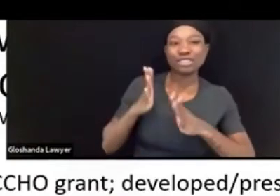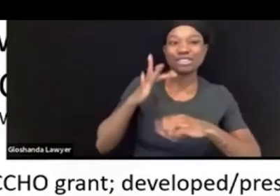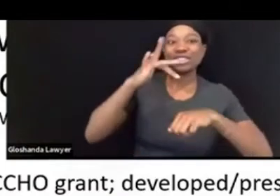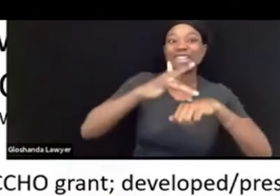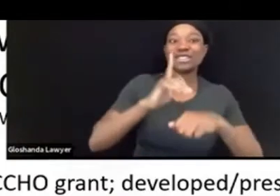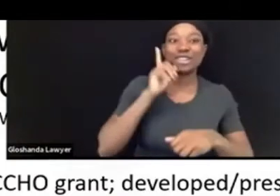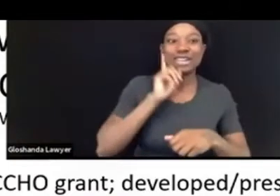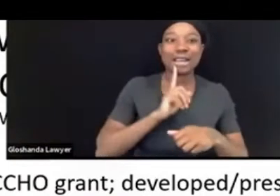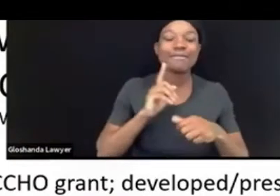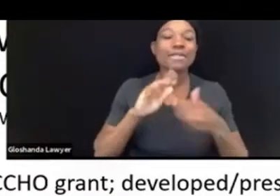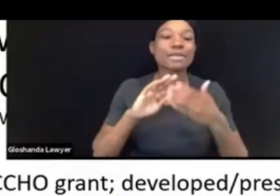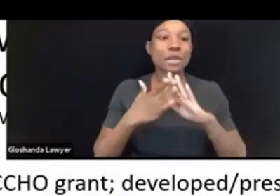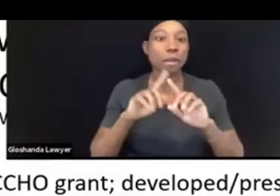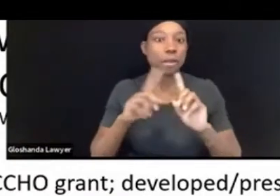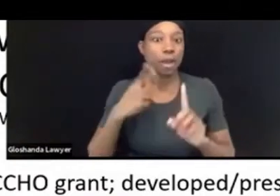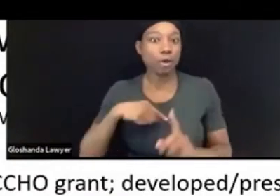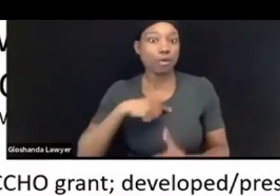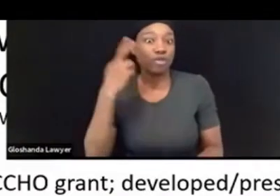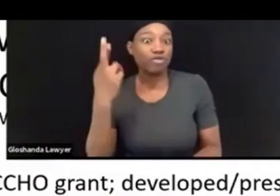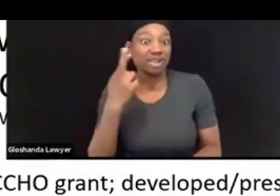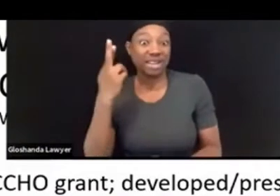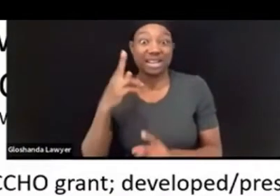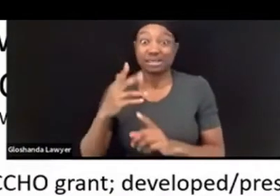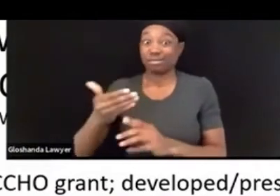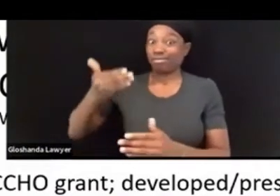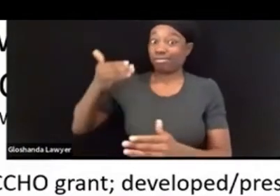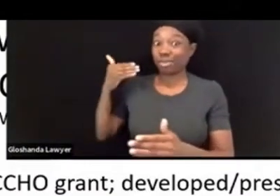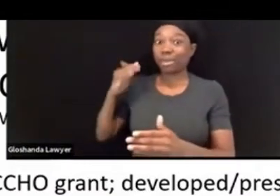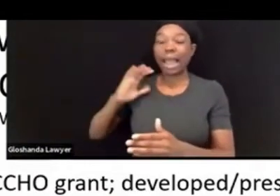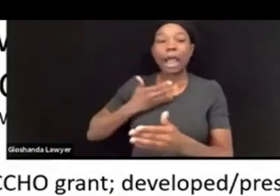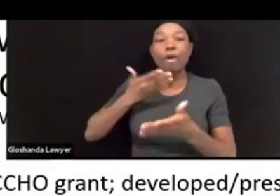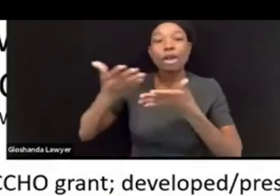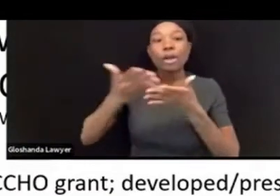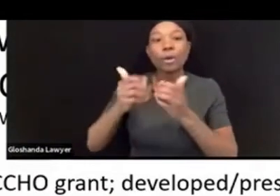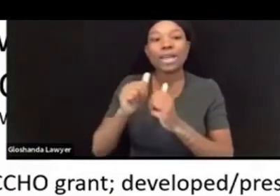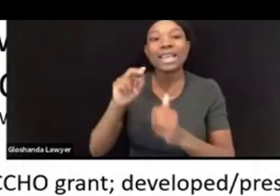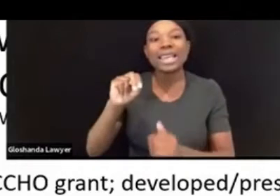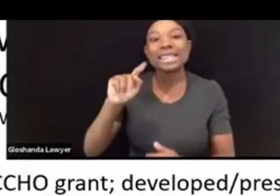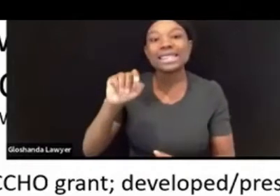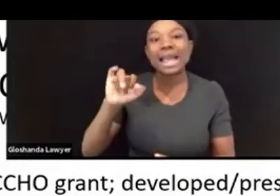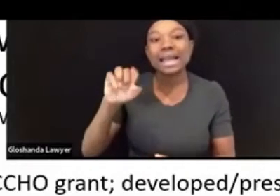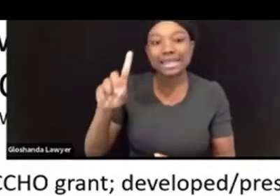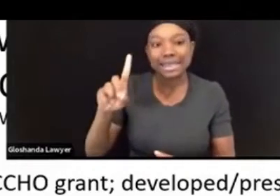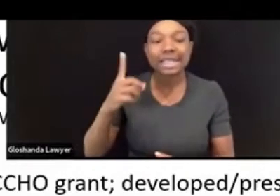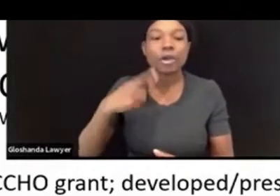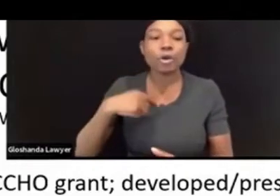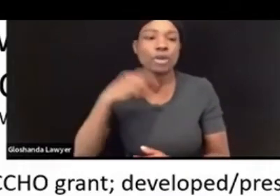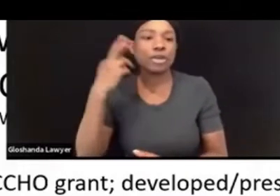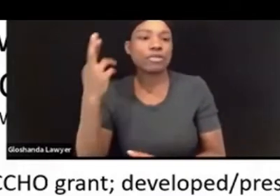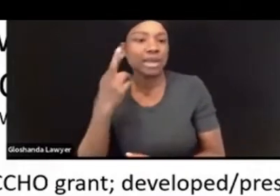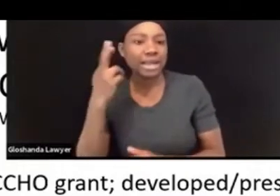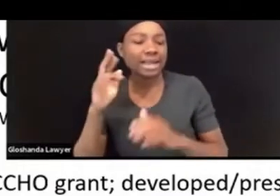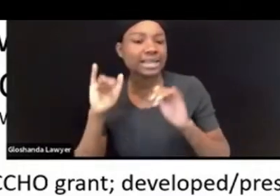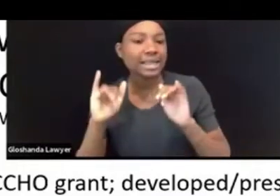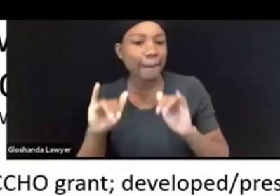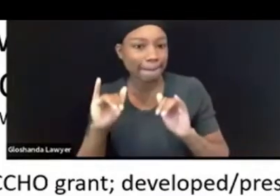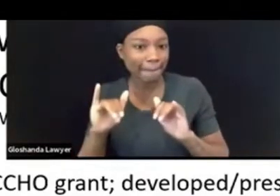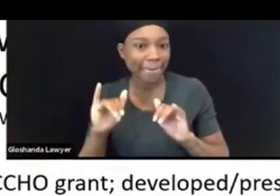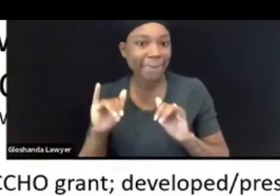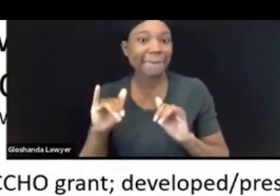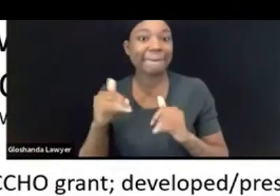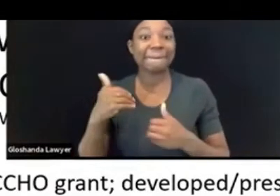earlier interaction just with NTID. But we had established a bi-monthly college-university call that